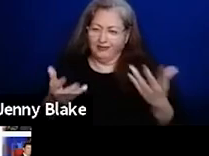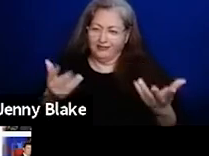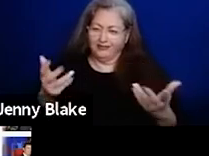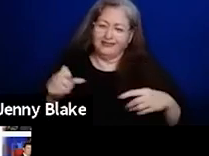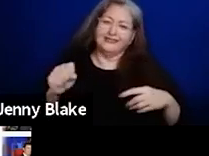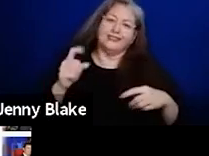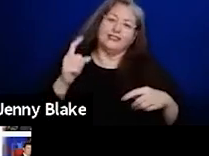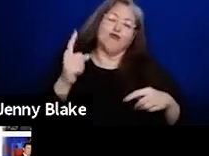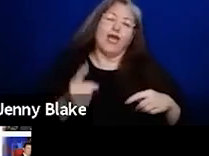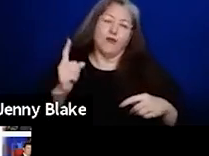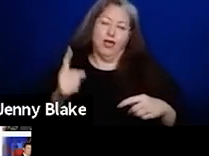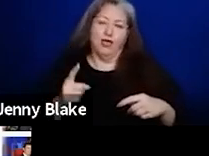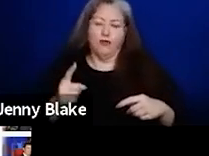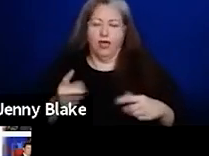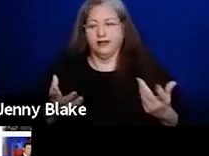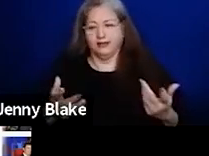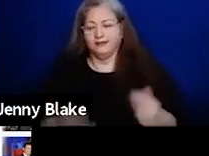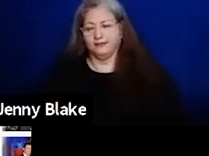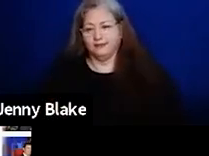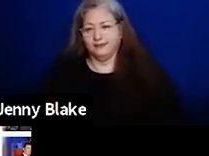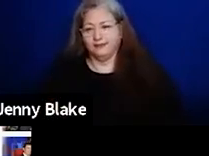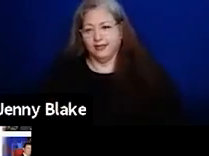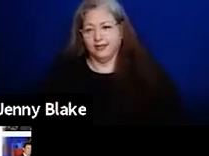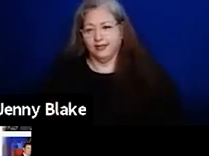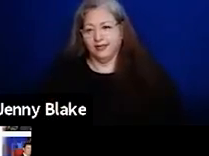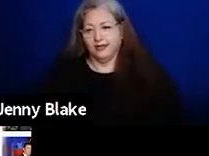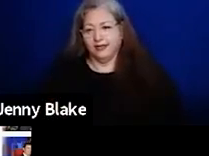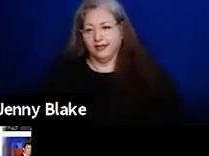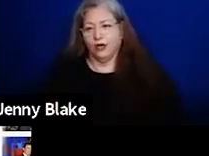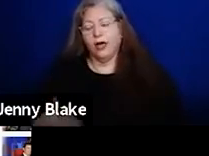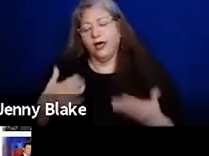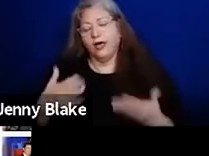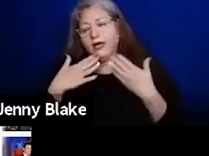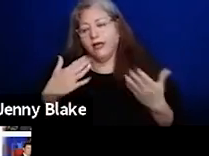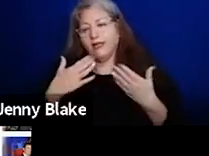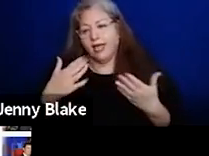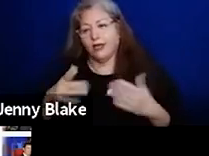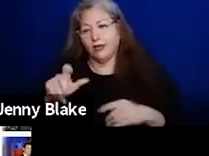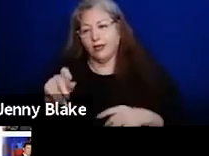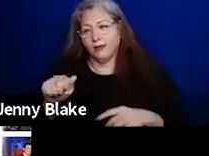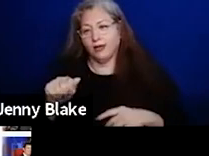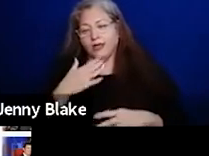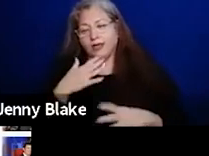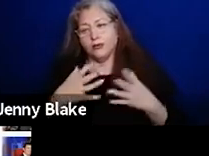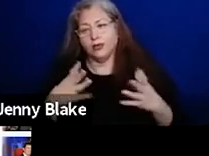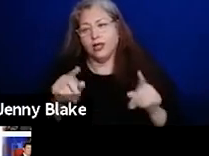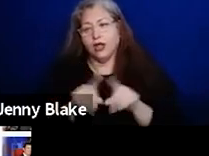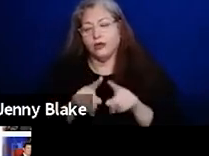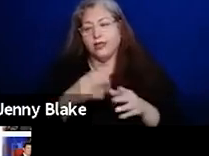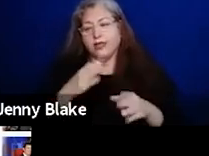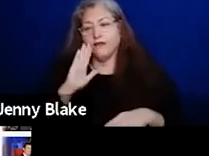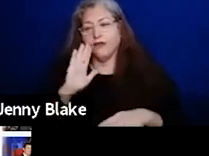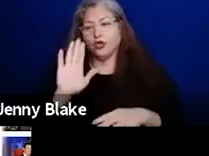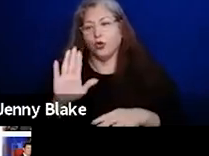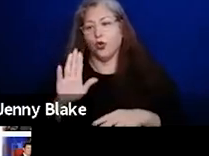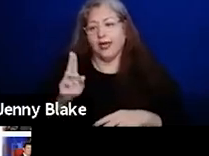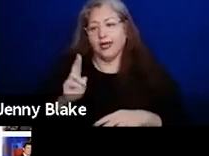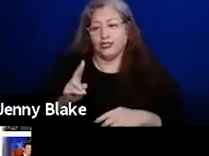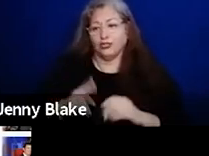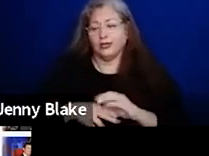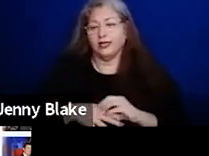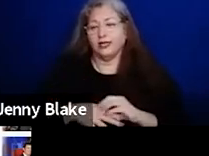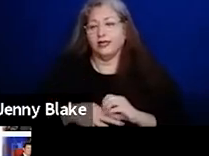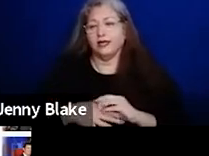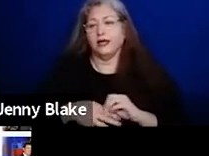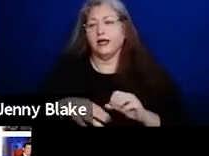Right, yes. Right. Yes. Well, that, thank you, Lev. Thank you so much. And thank you also for your history